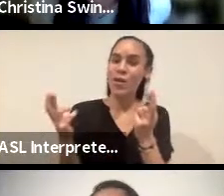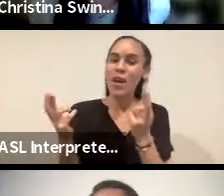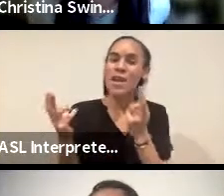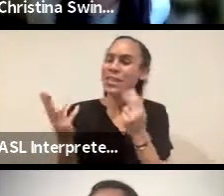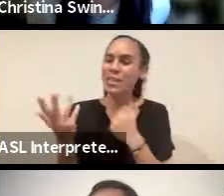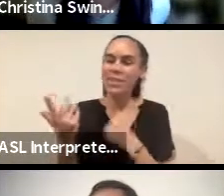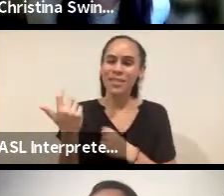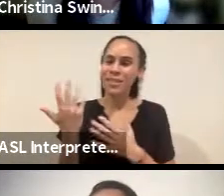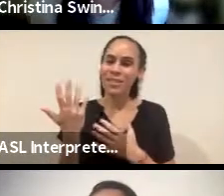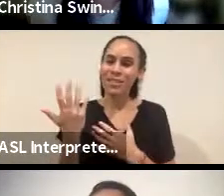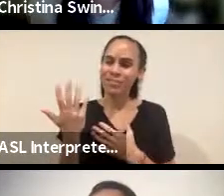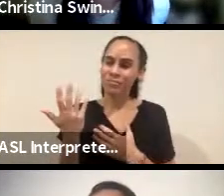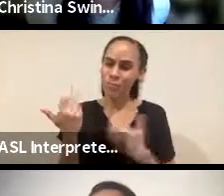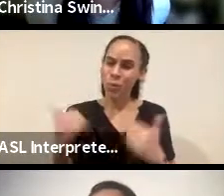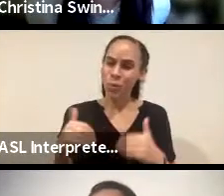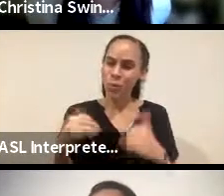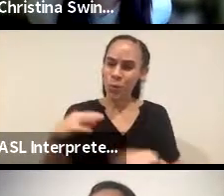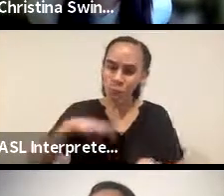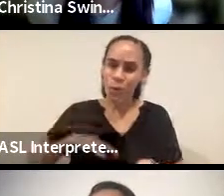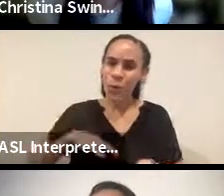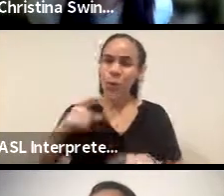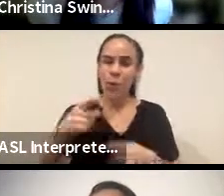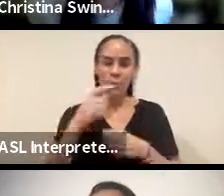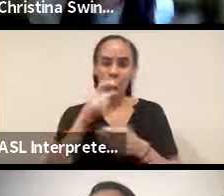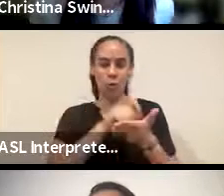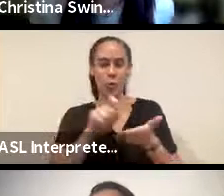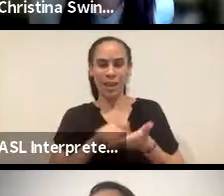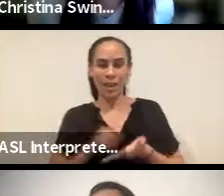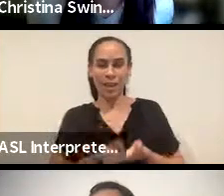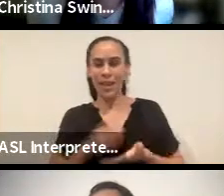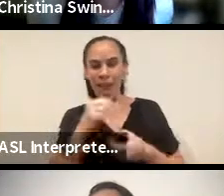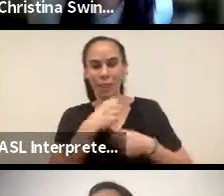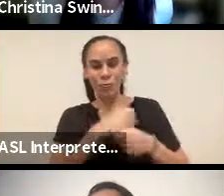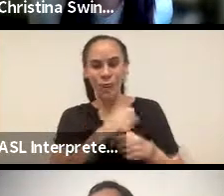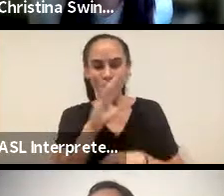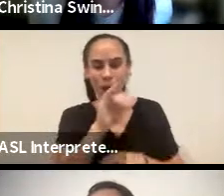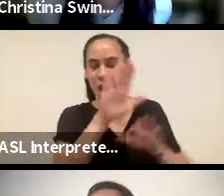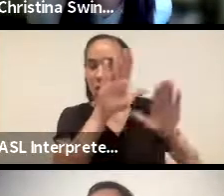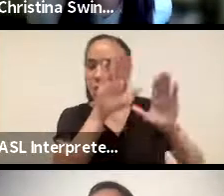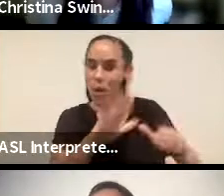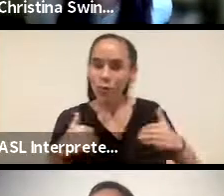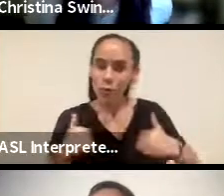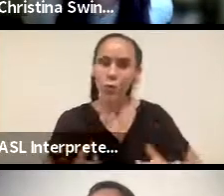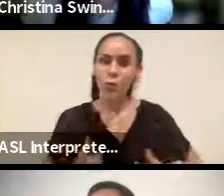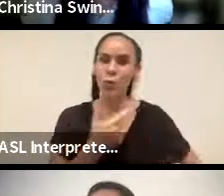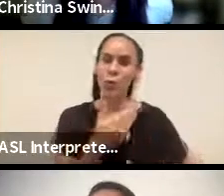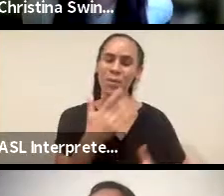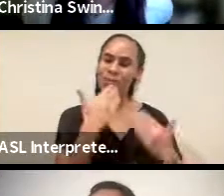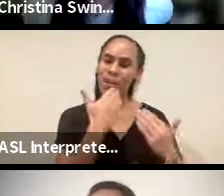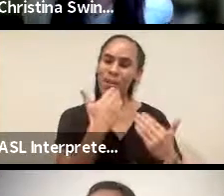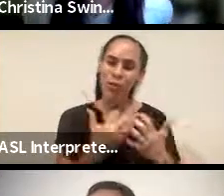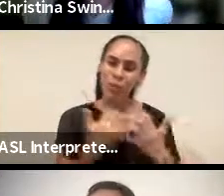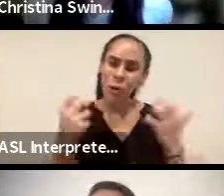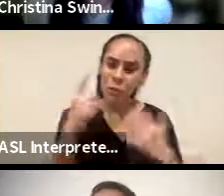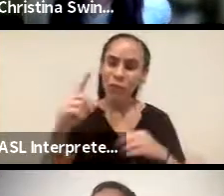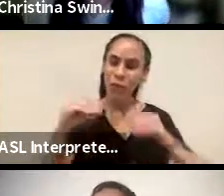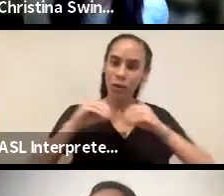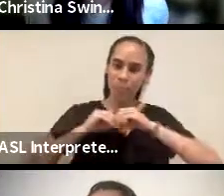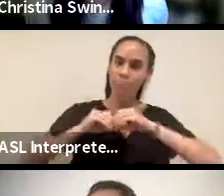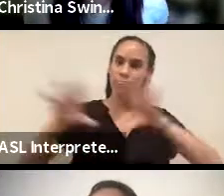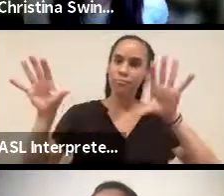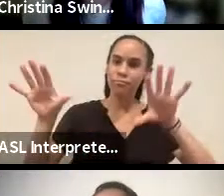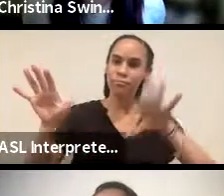resource, and it has been written and created by a wonderful human being. Thank you, Melinda, so much for putting this out into the world.